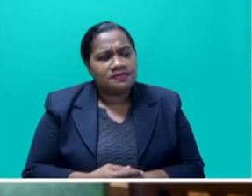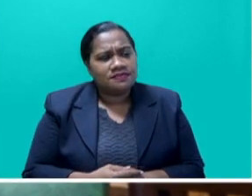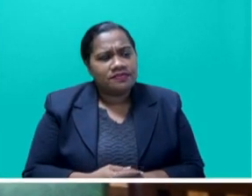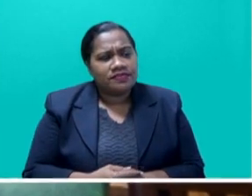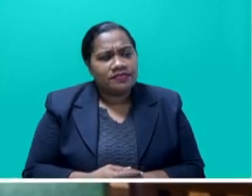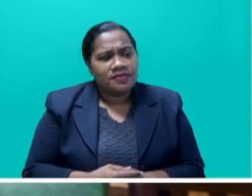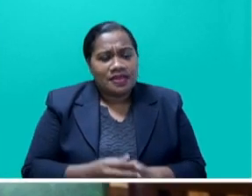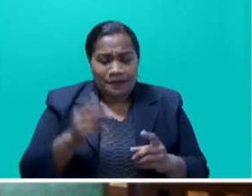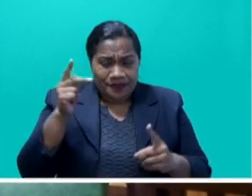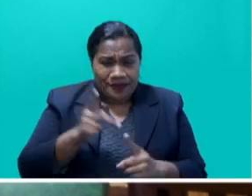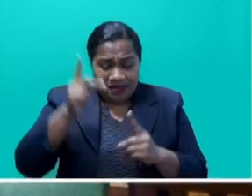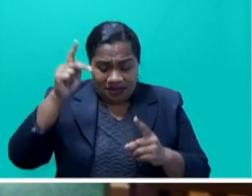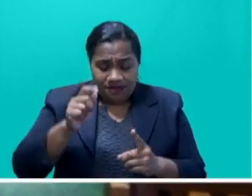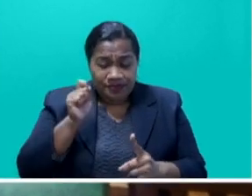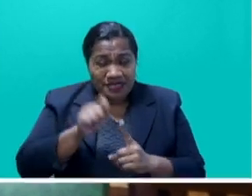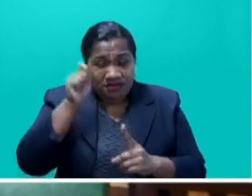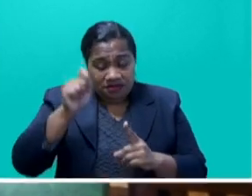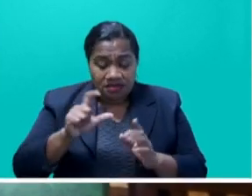conflict,